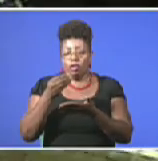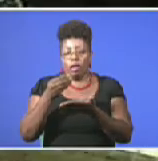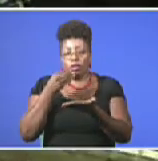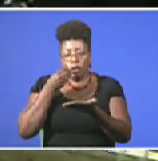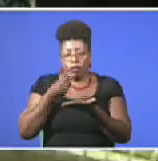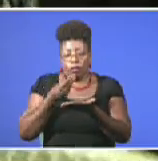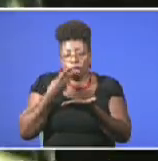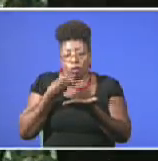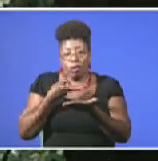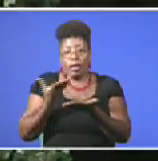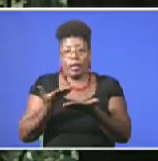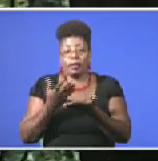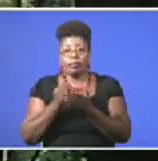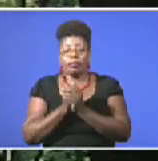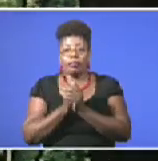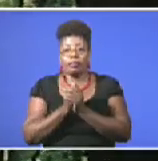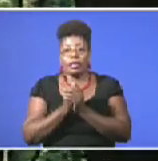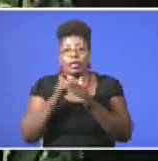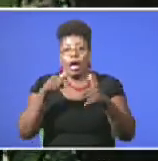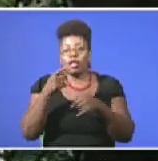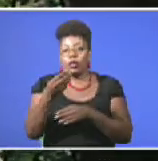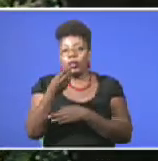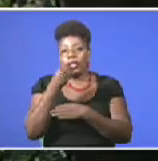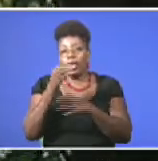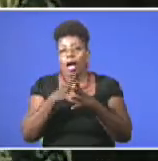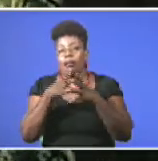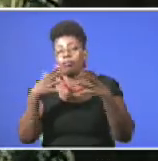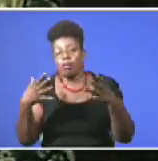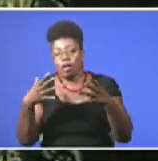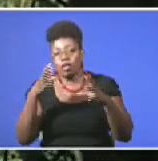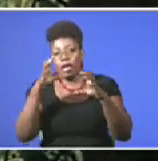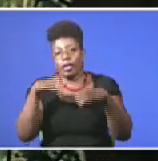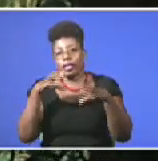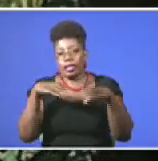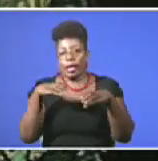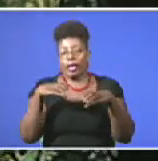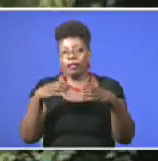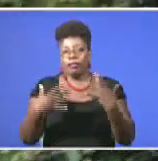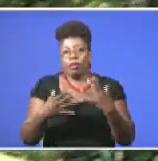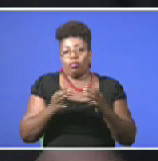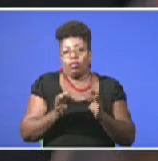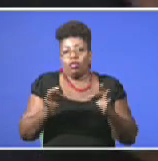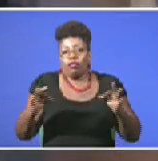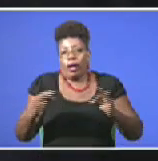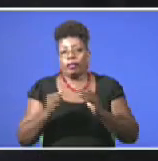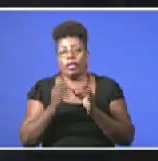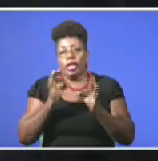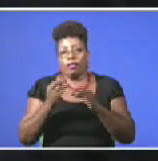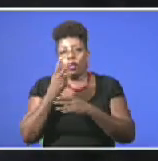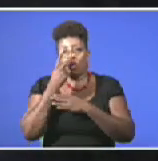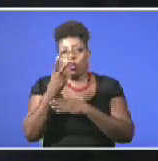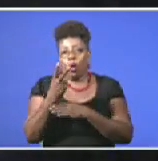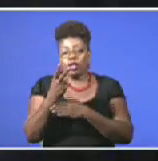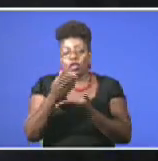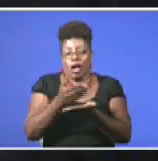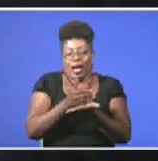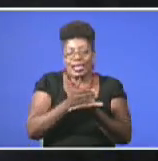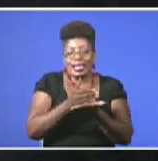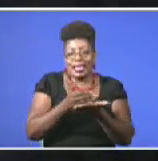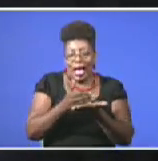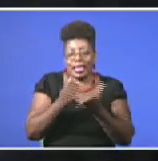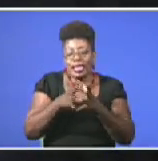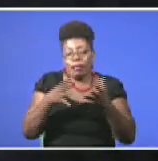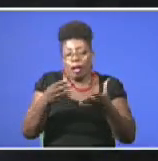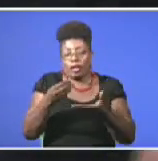like. Major added that how we eat and how much we eat can also fuel weight gain. If we watch our portion sizes,